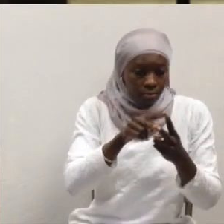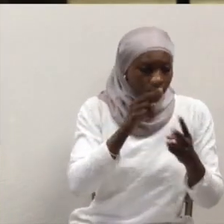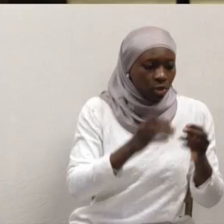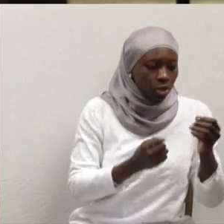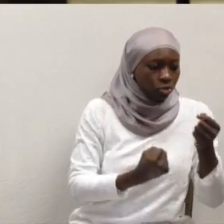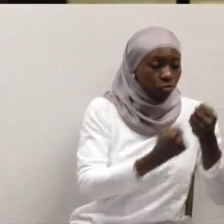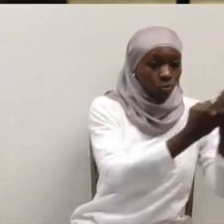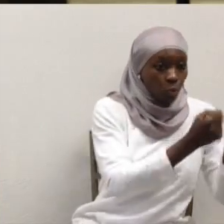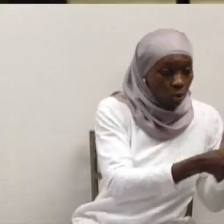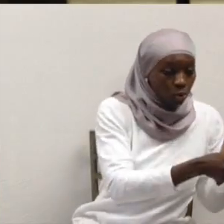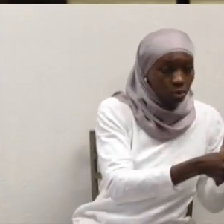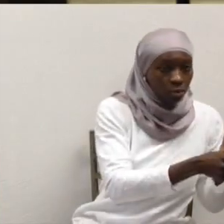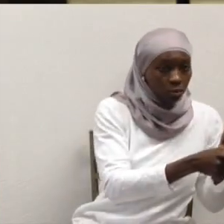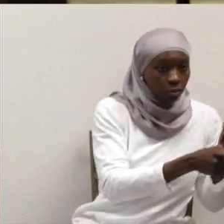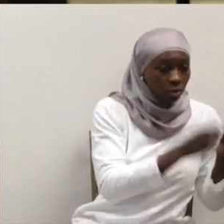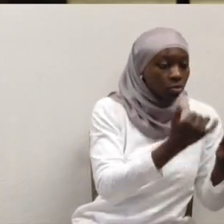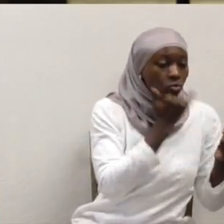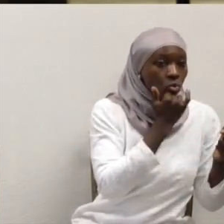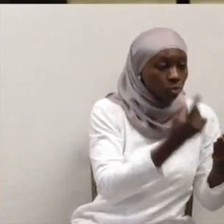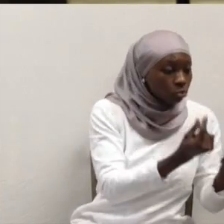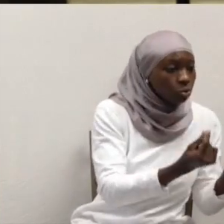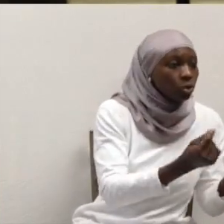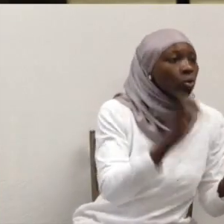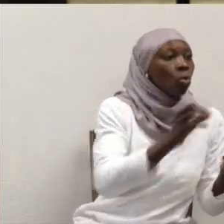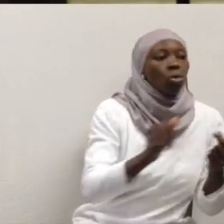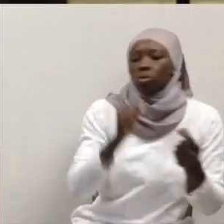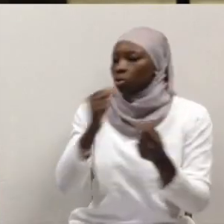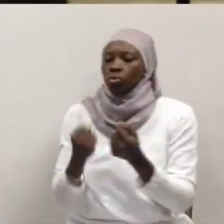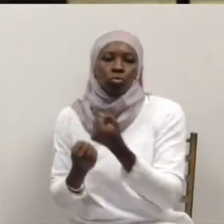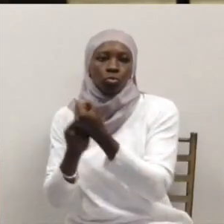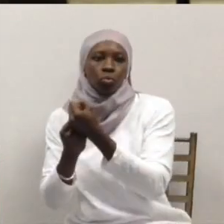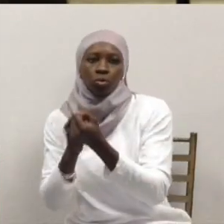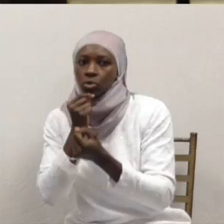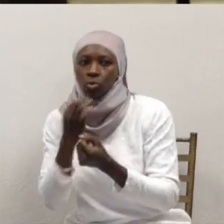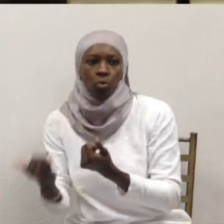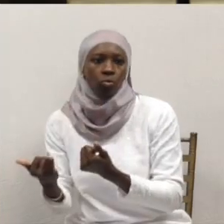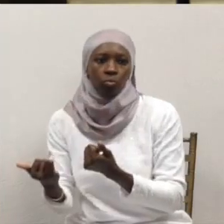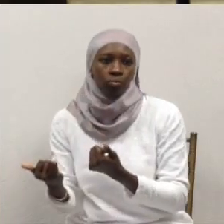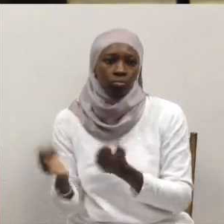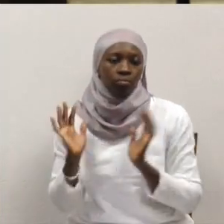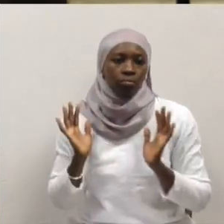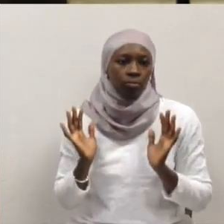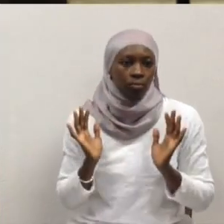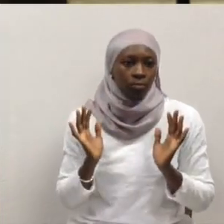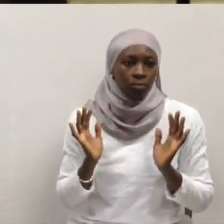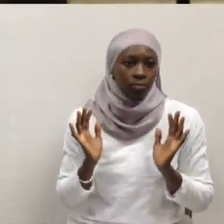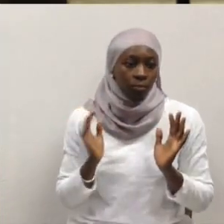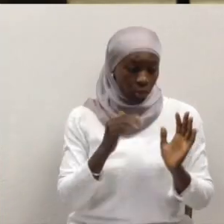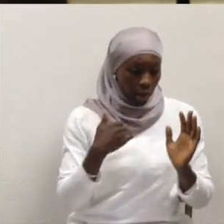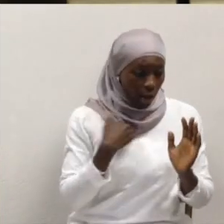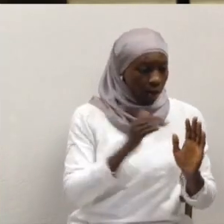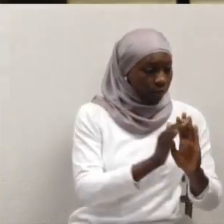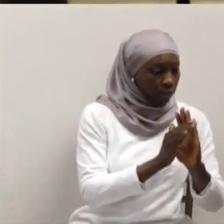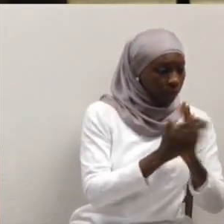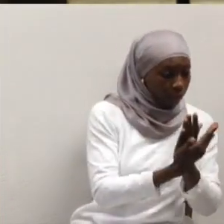groups. You have the believers, men and women, and you have the hypocrites, period. Period. And